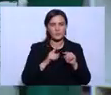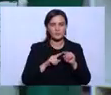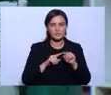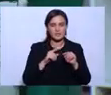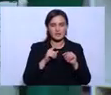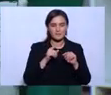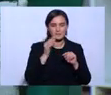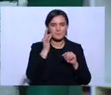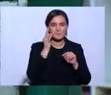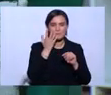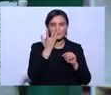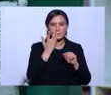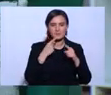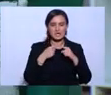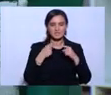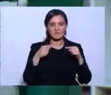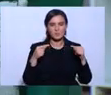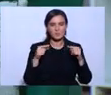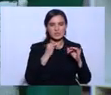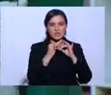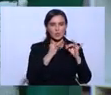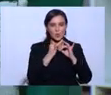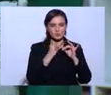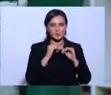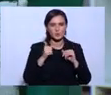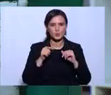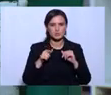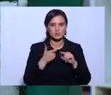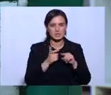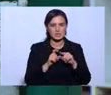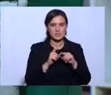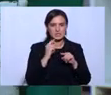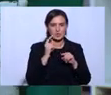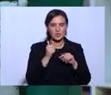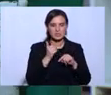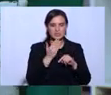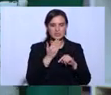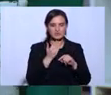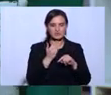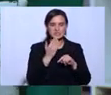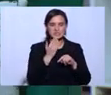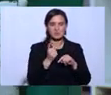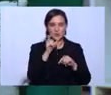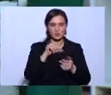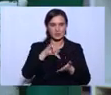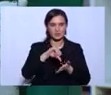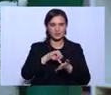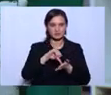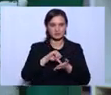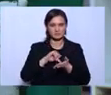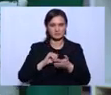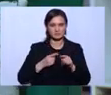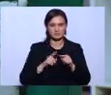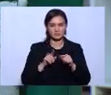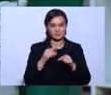of race relations, Jim is depicted as a very sympathetic character,